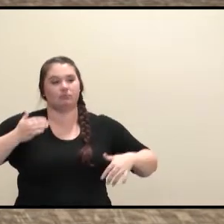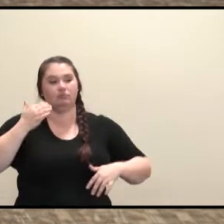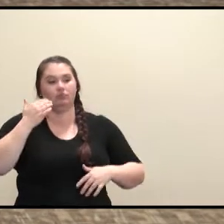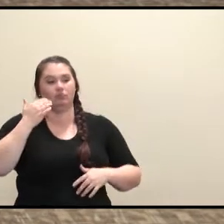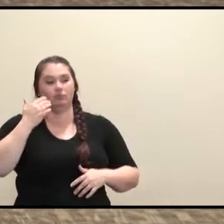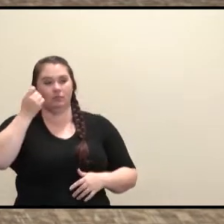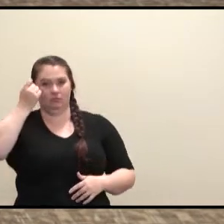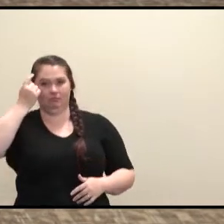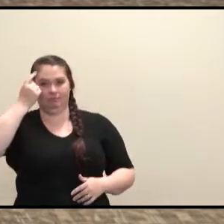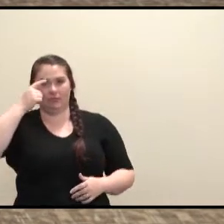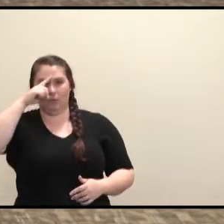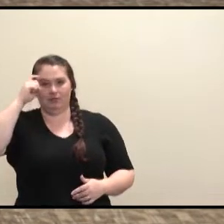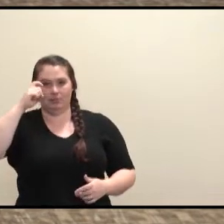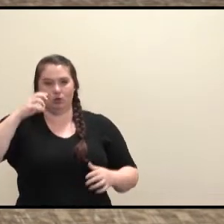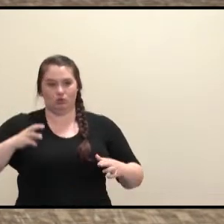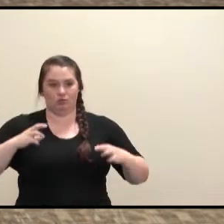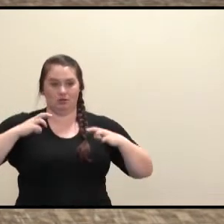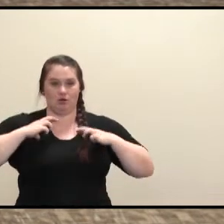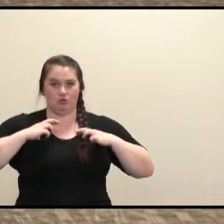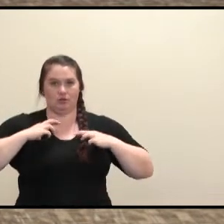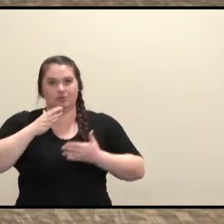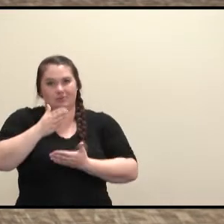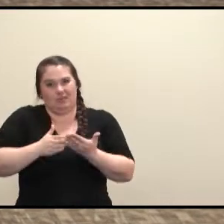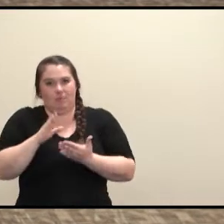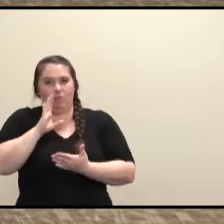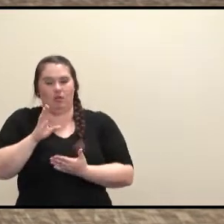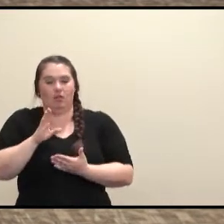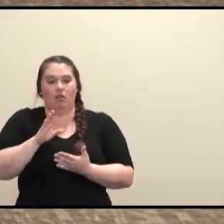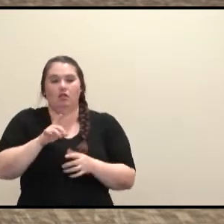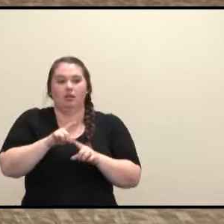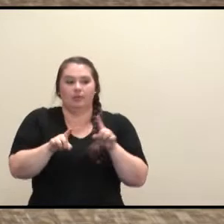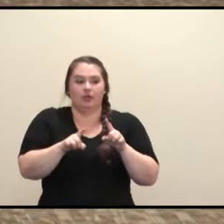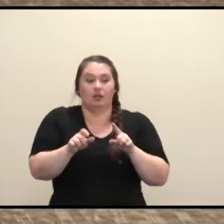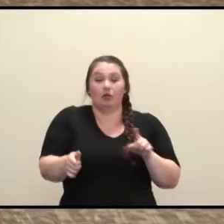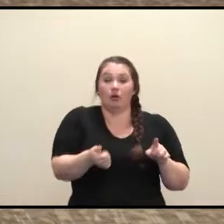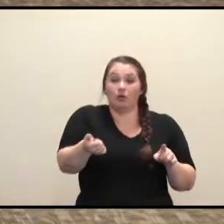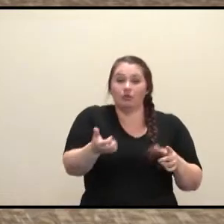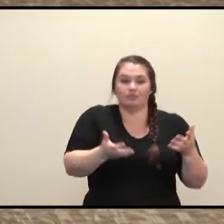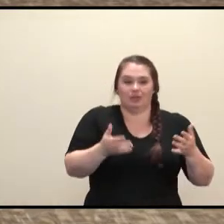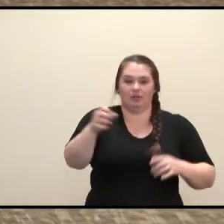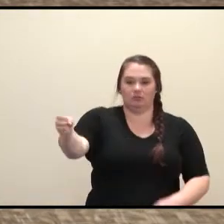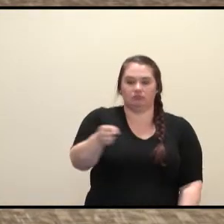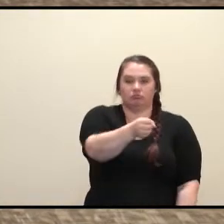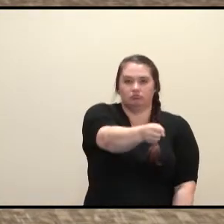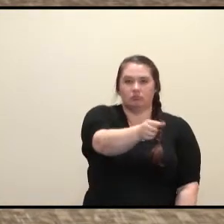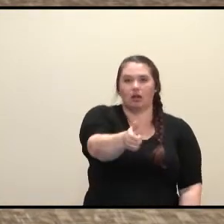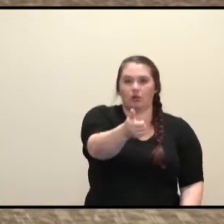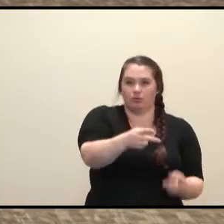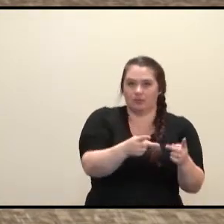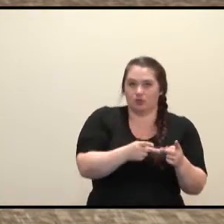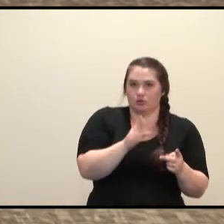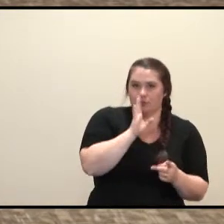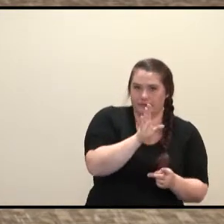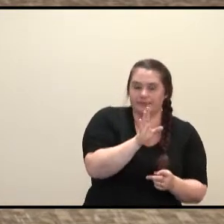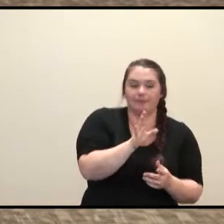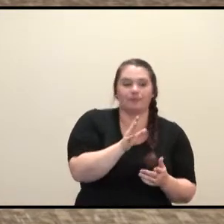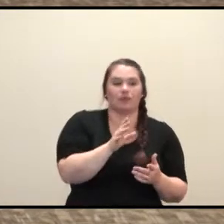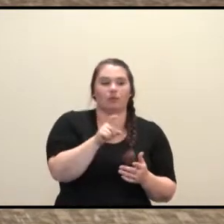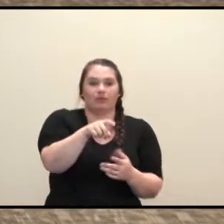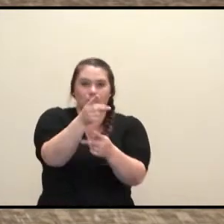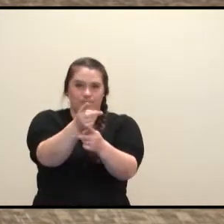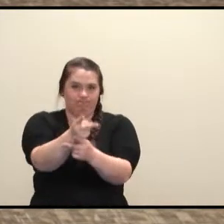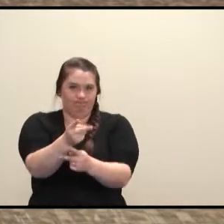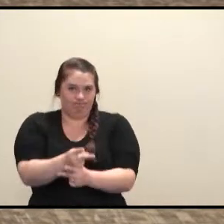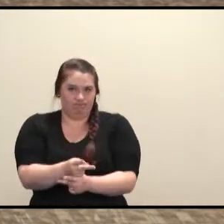have some retirements in those 17 positions, but we may have some that we may need to slot in somewhere else or figure